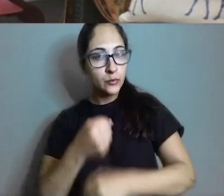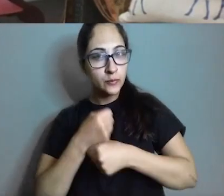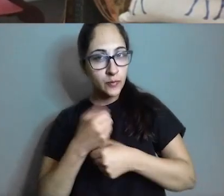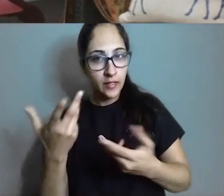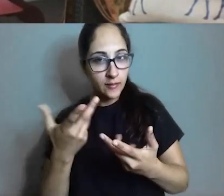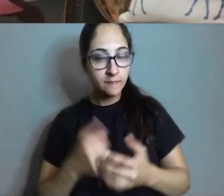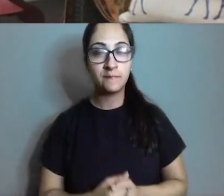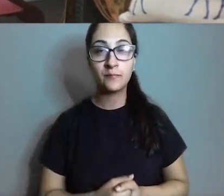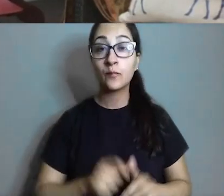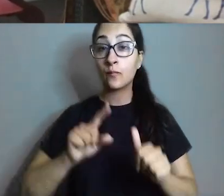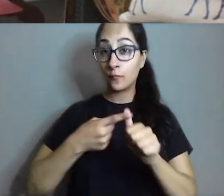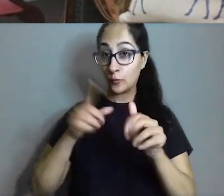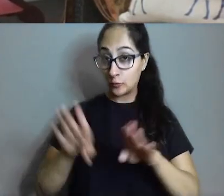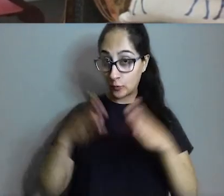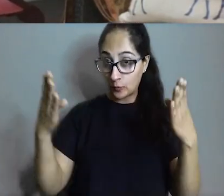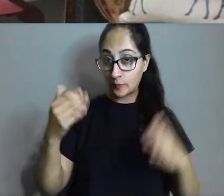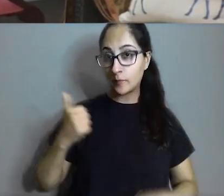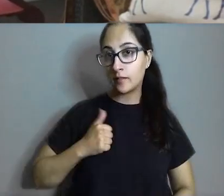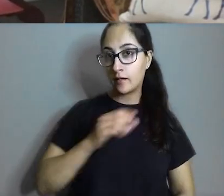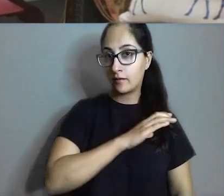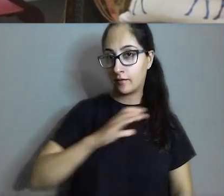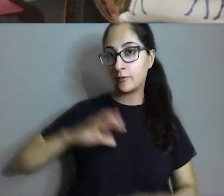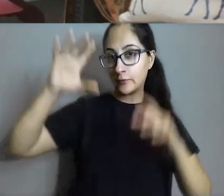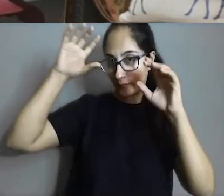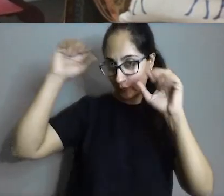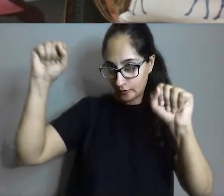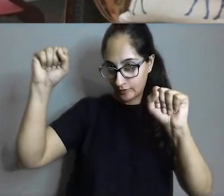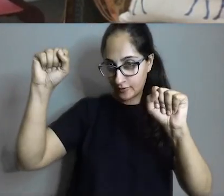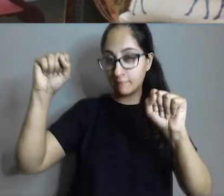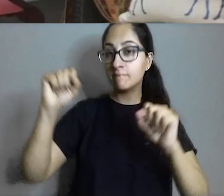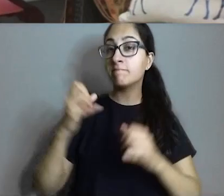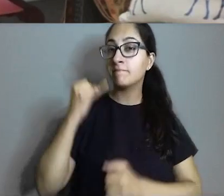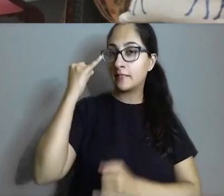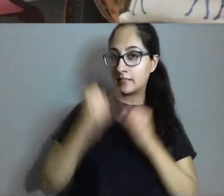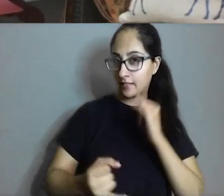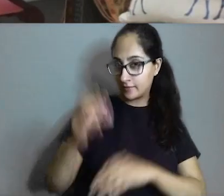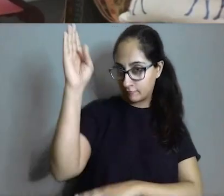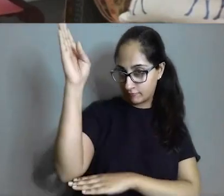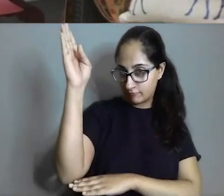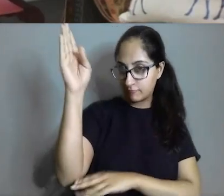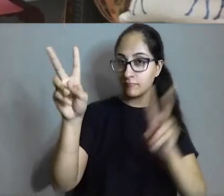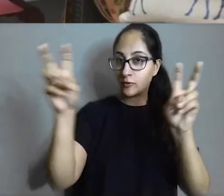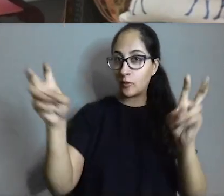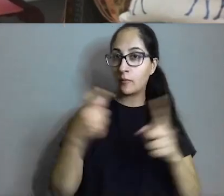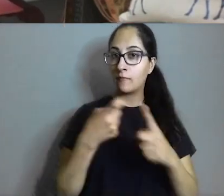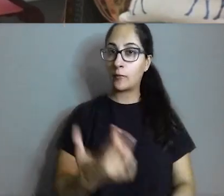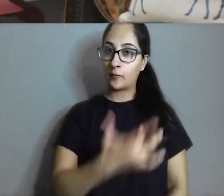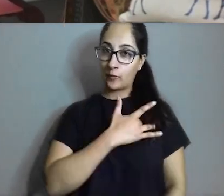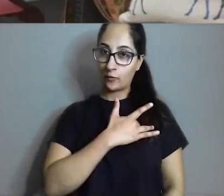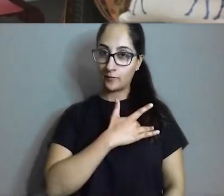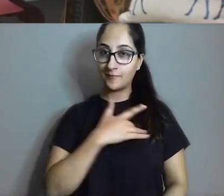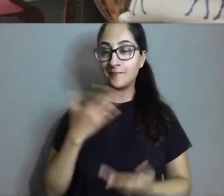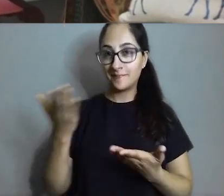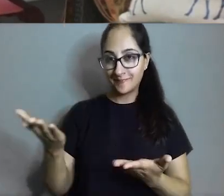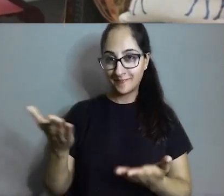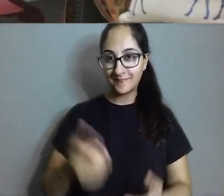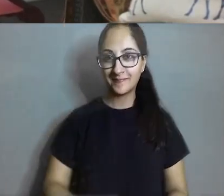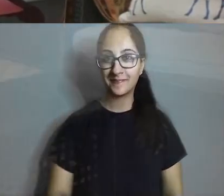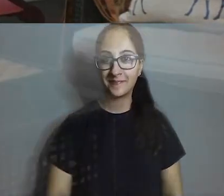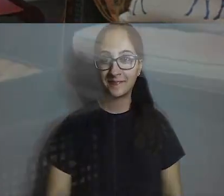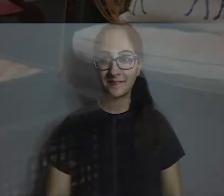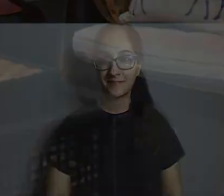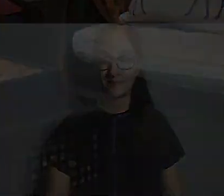music. So let's get things started with Council for Canada President Ameerally Kassim-Lakha in his final installment of From the